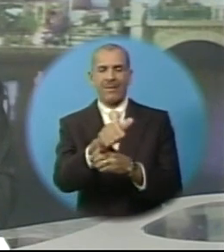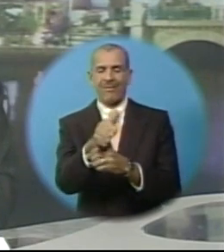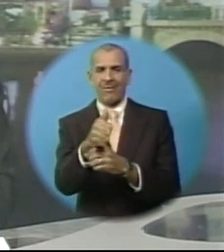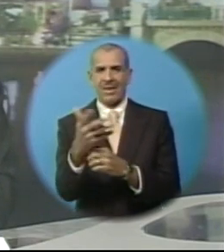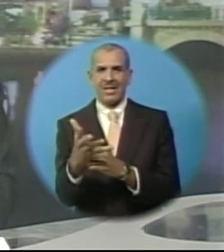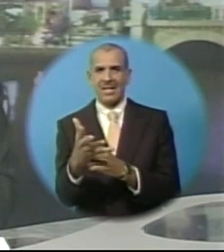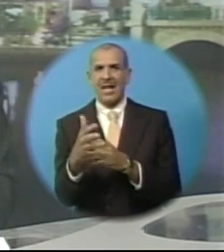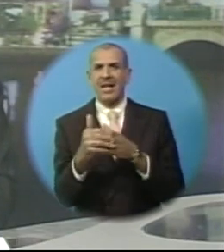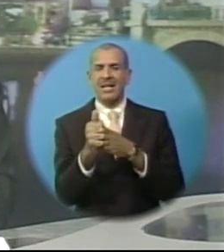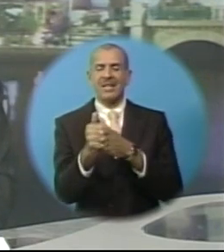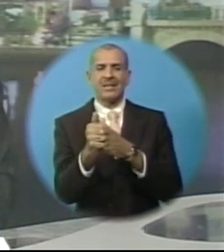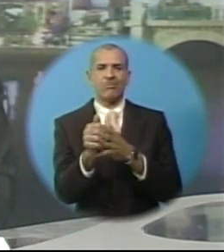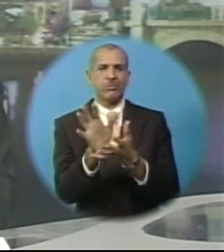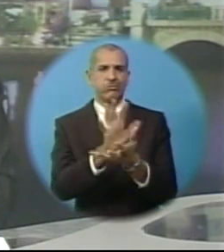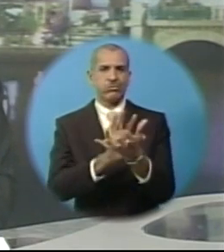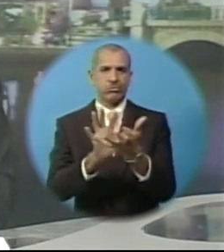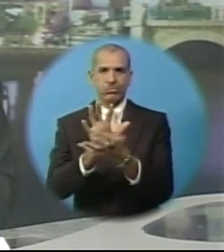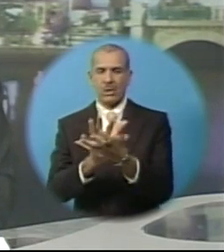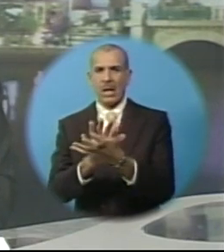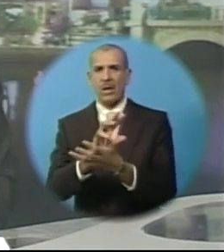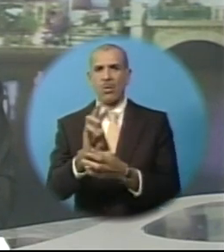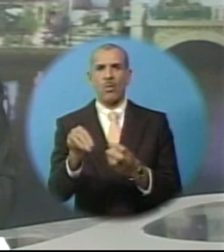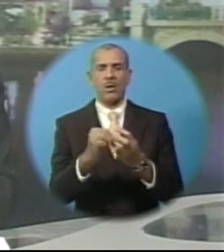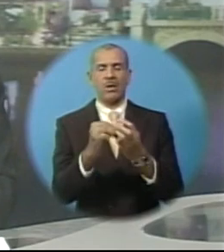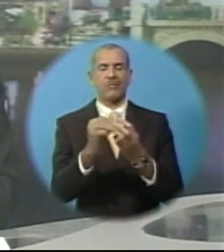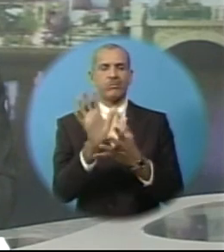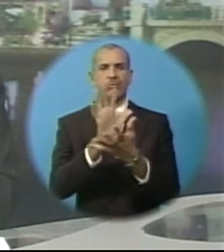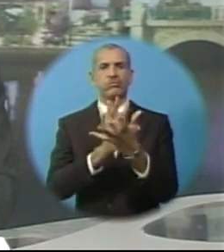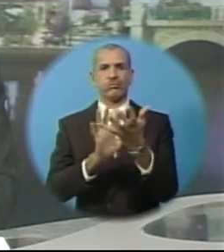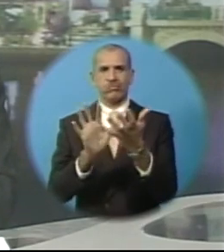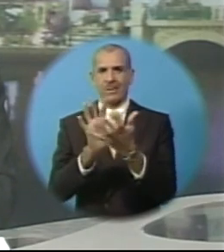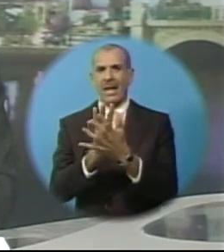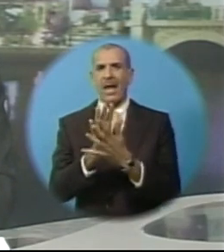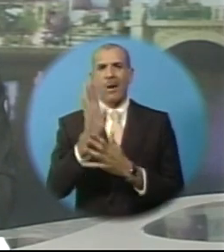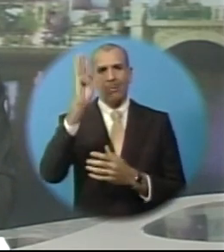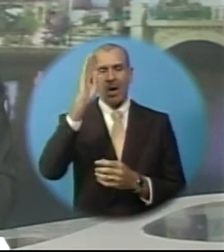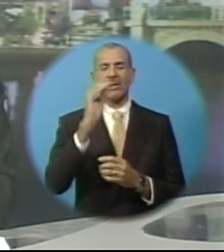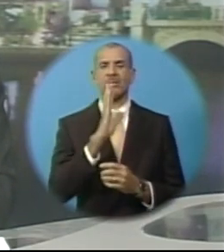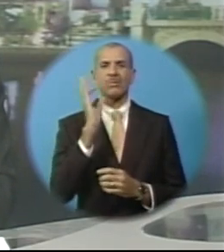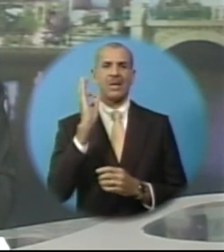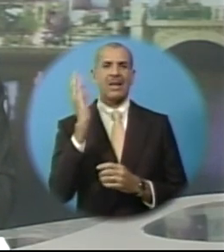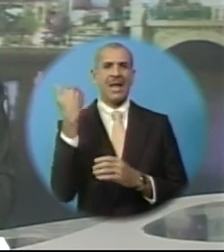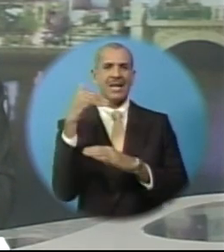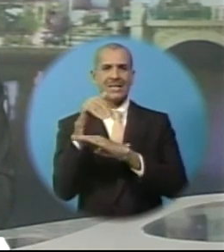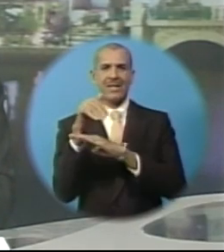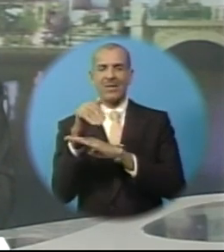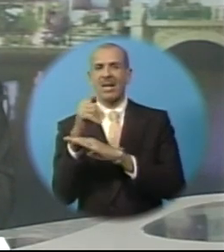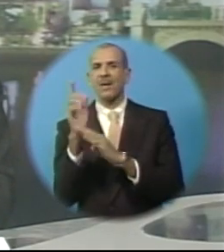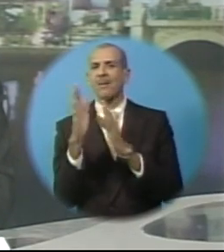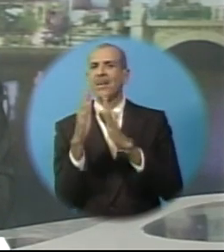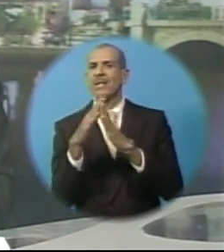the agreement in tatters and the world in peril. Brown made the remark last evening at a meeting